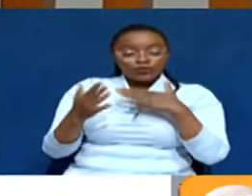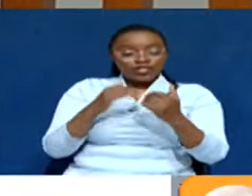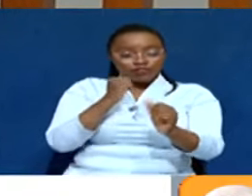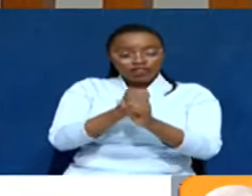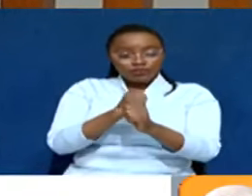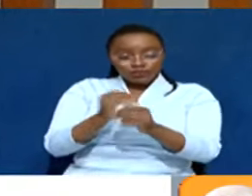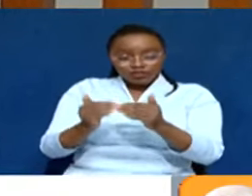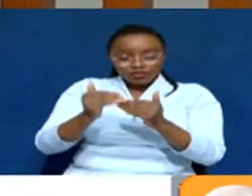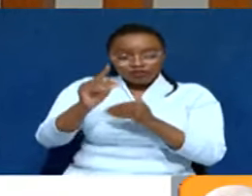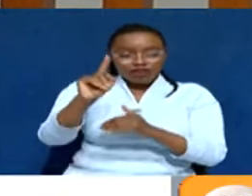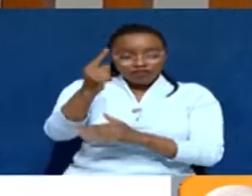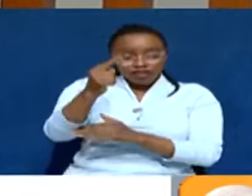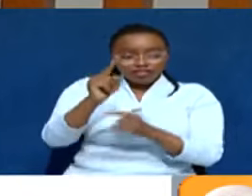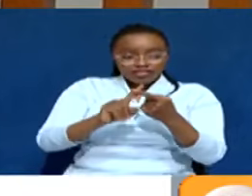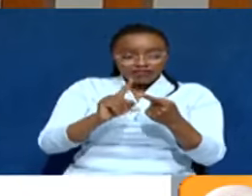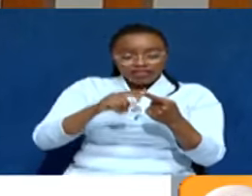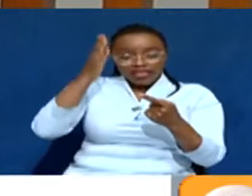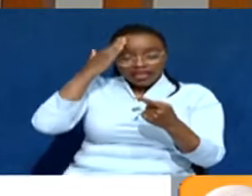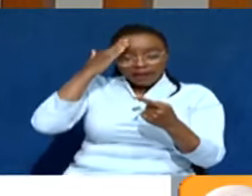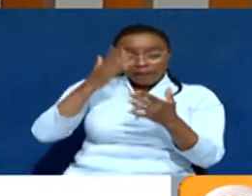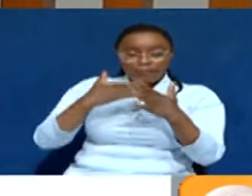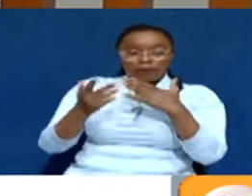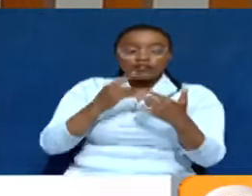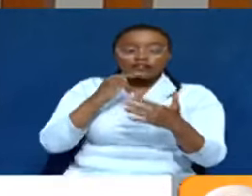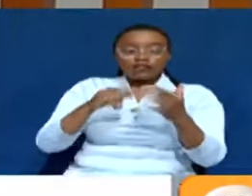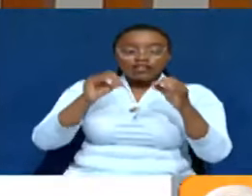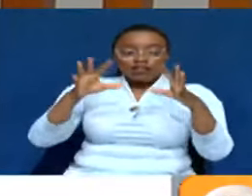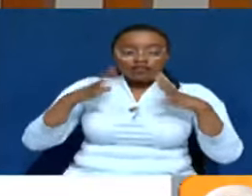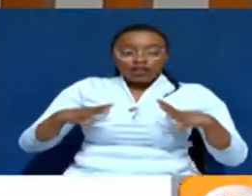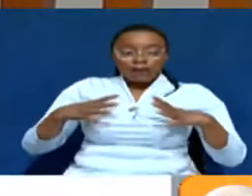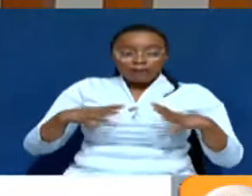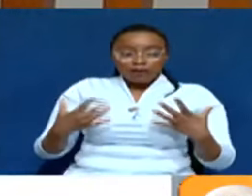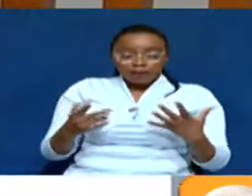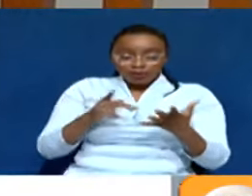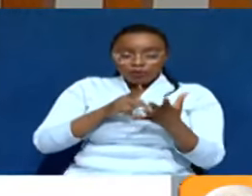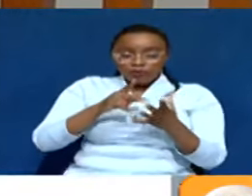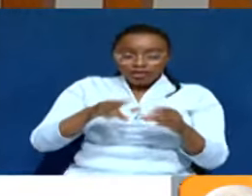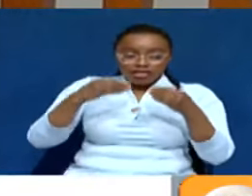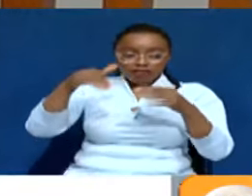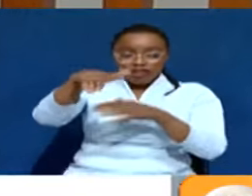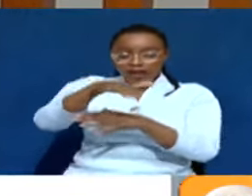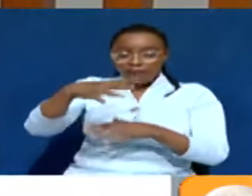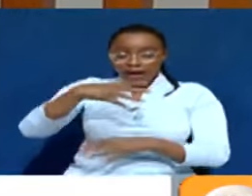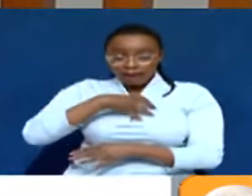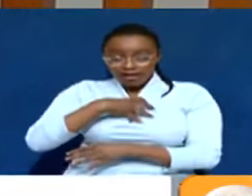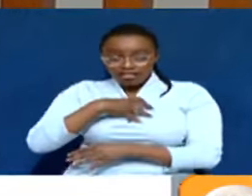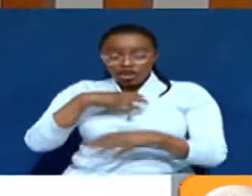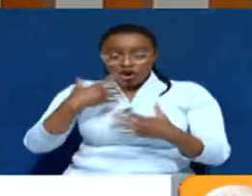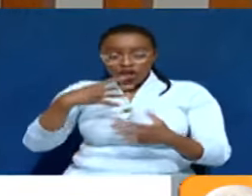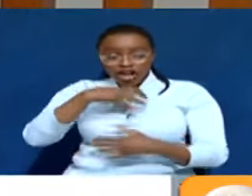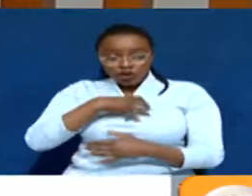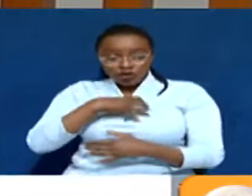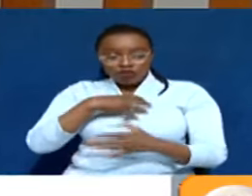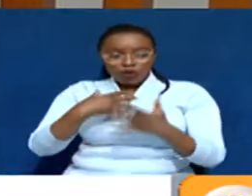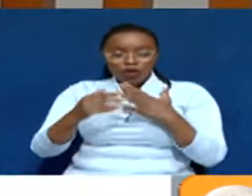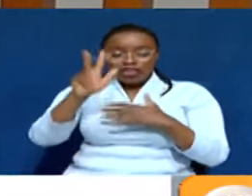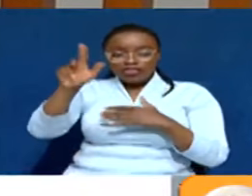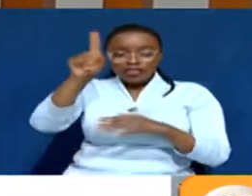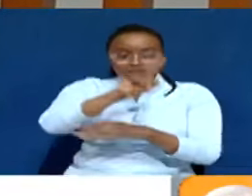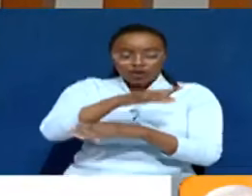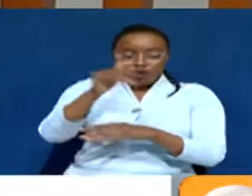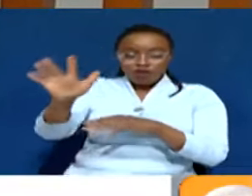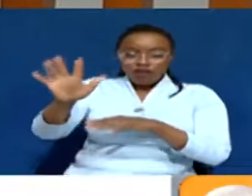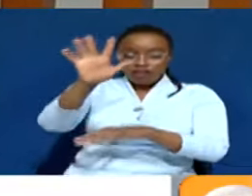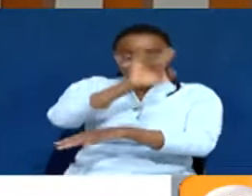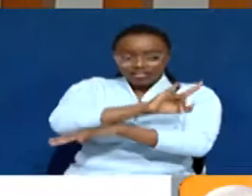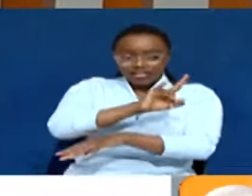this, first thing they remember what they said. Kama watu watakuwa napewa place, you leave, ama off, ata kama ya siku tatu, ama